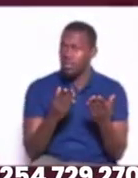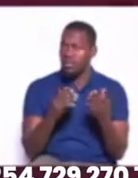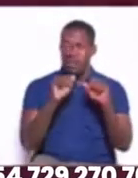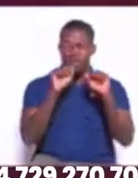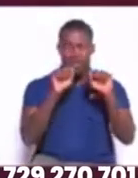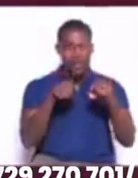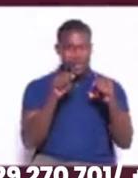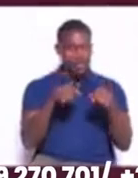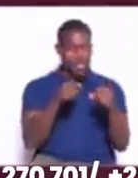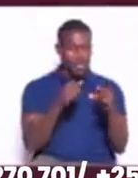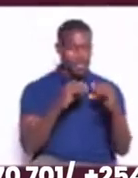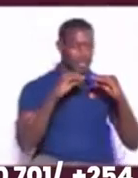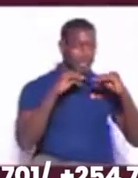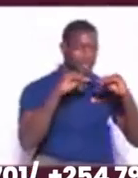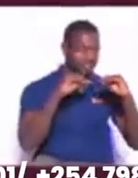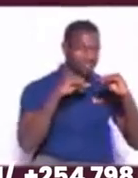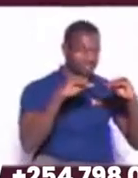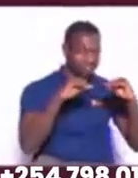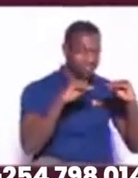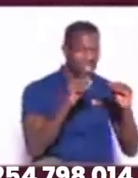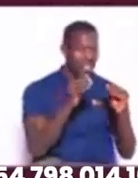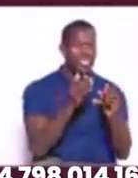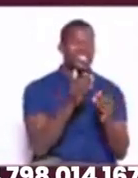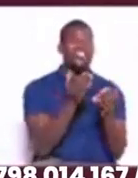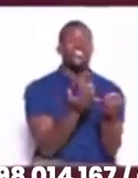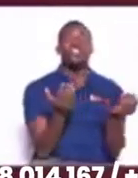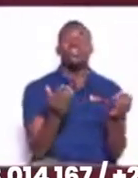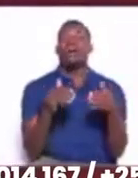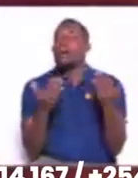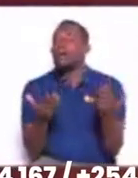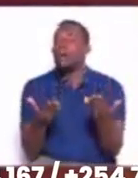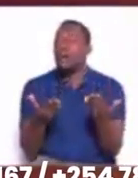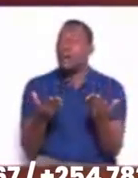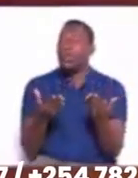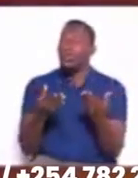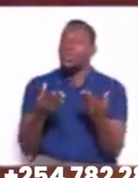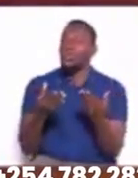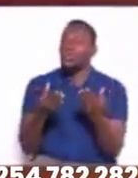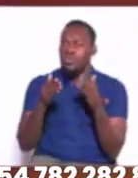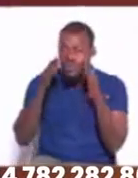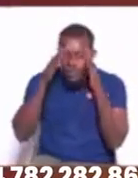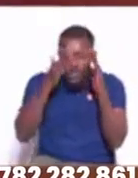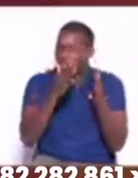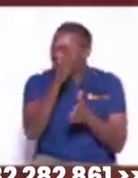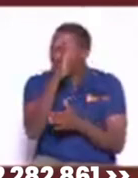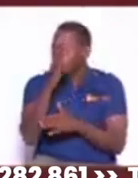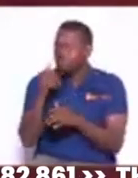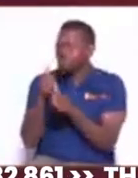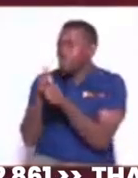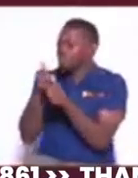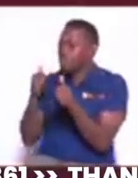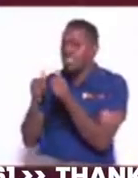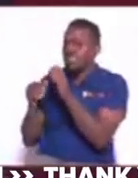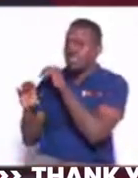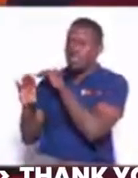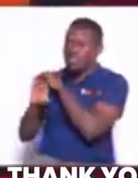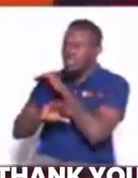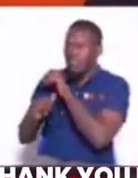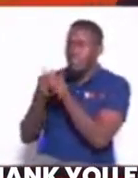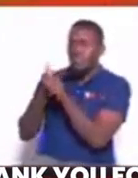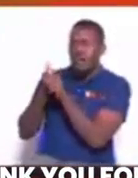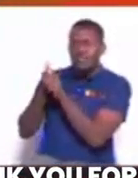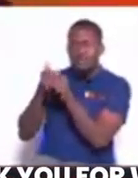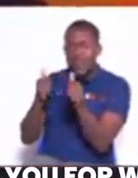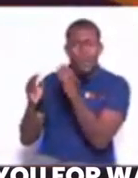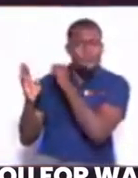our children getting involved in things like immorality, things like stealing and theft,